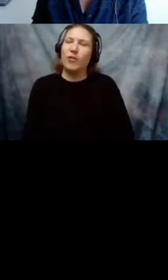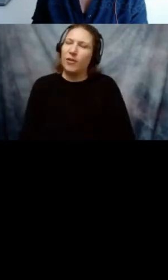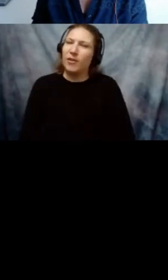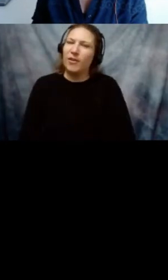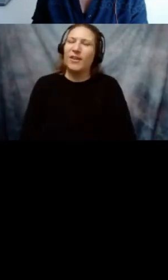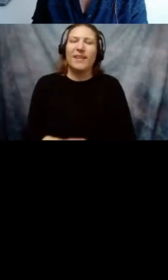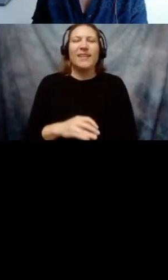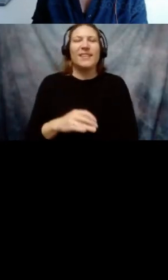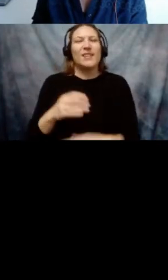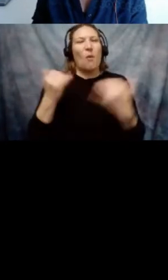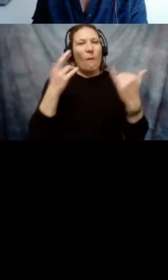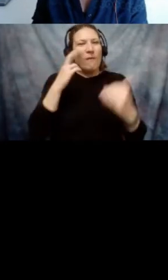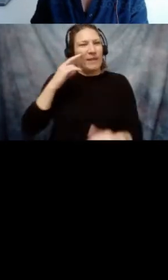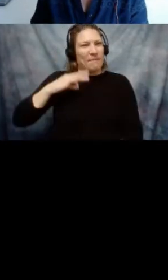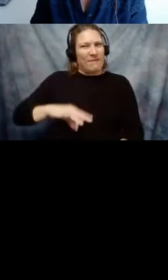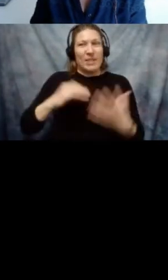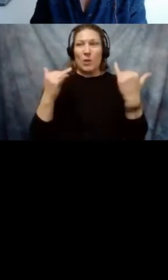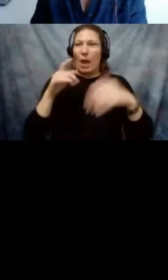questions.